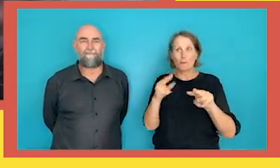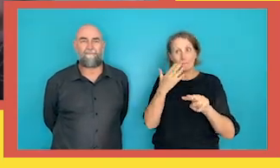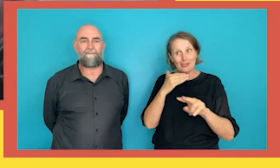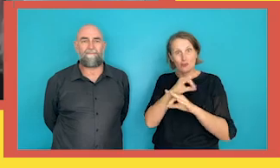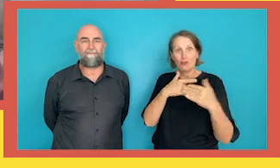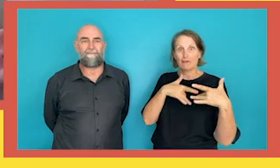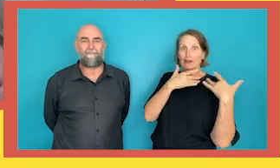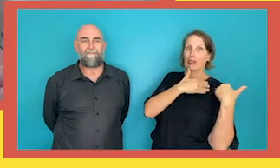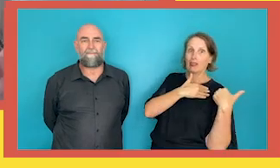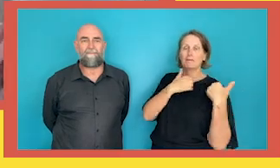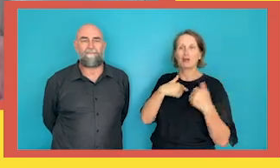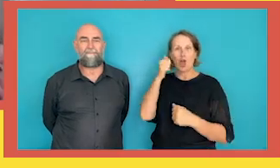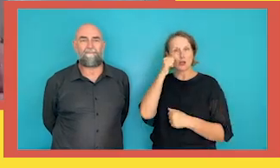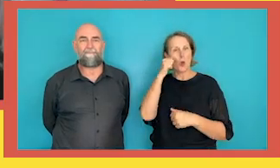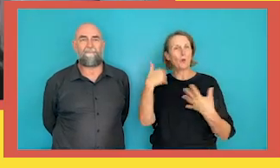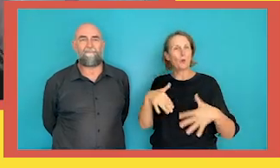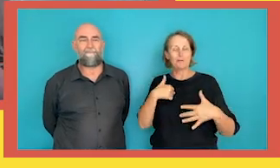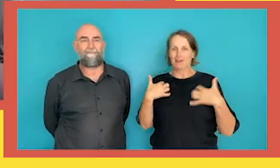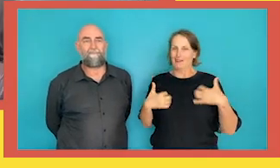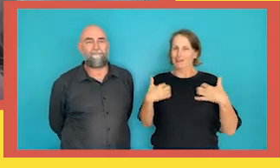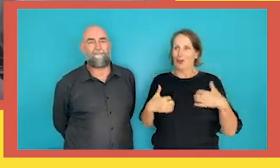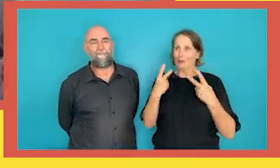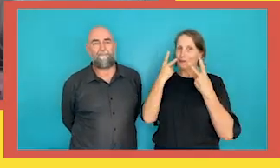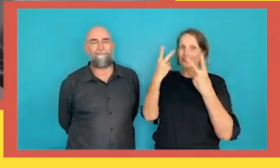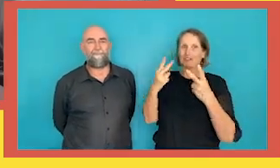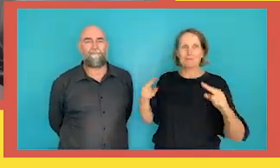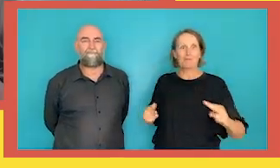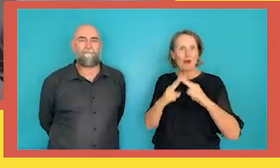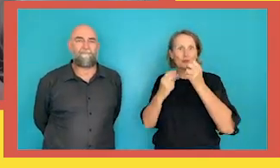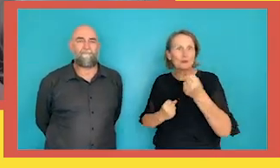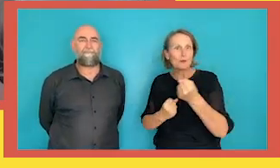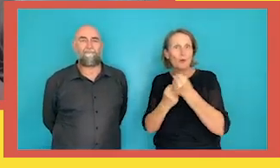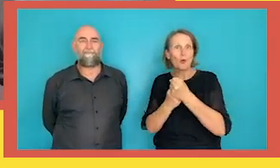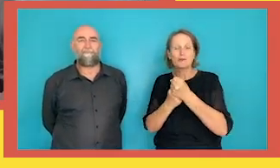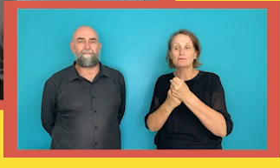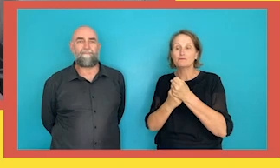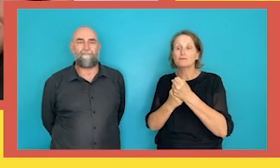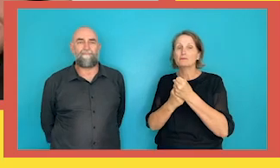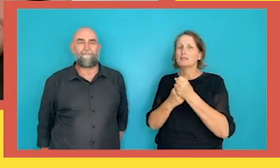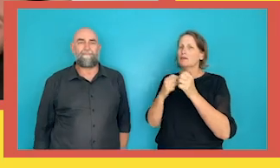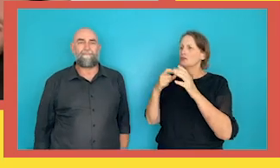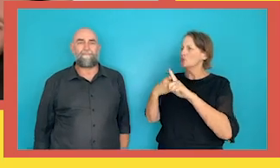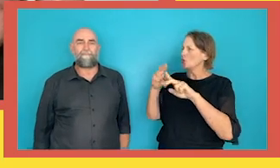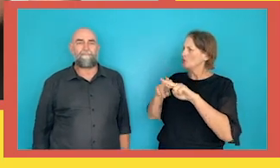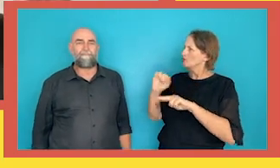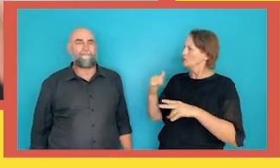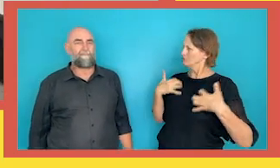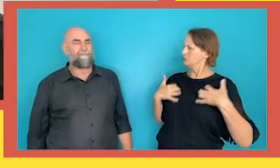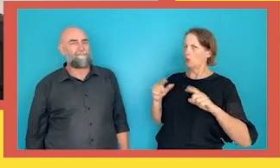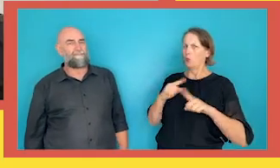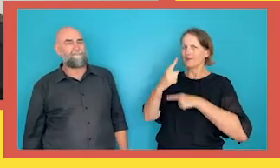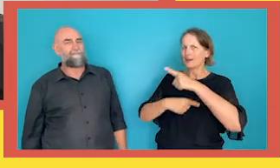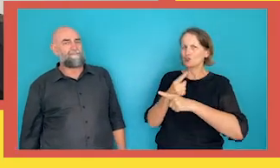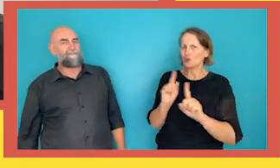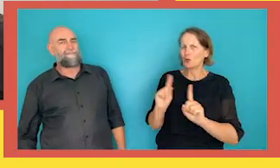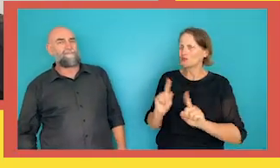pressure again, but I know it. So I just can't wait. How about you, Kurt? What are you most excited about next year? You know what I get excited about in a